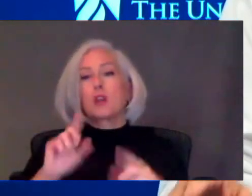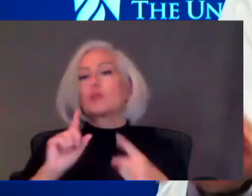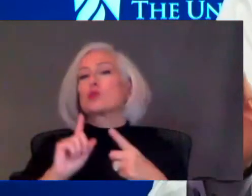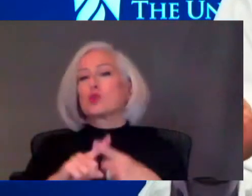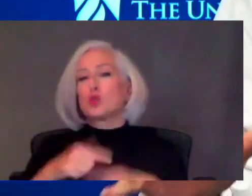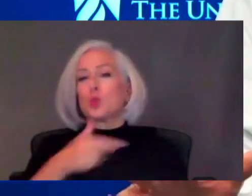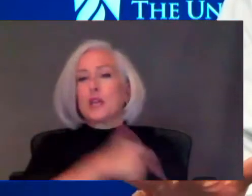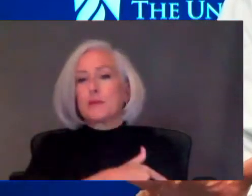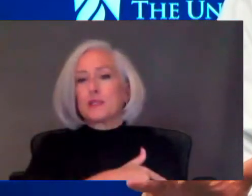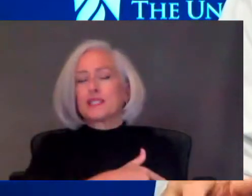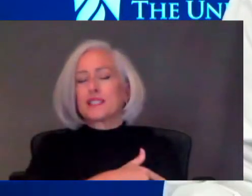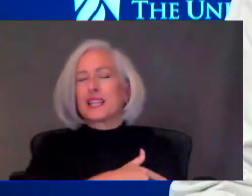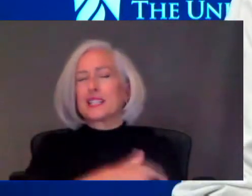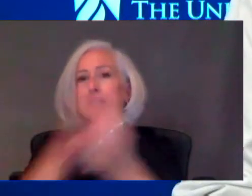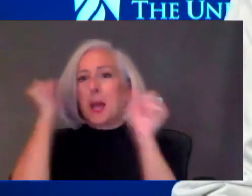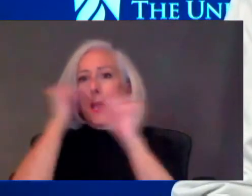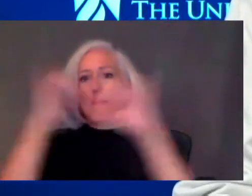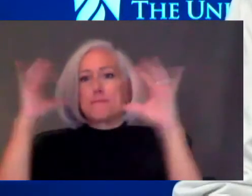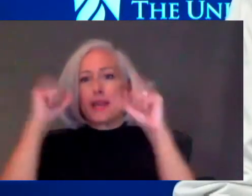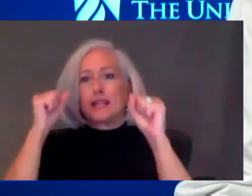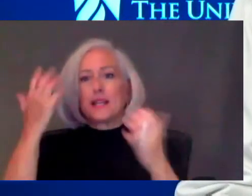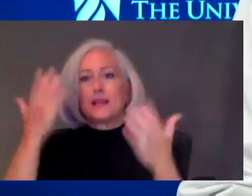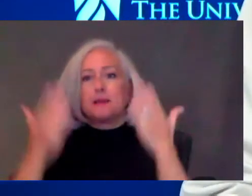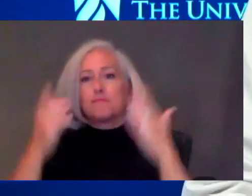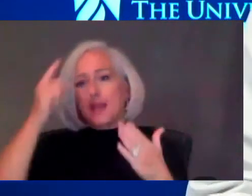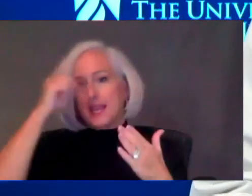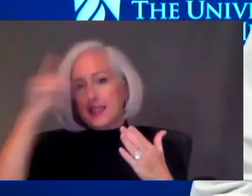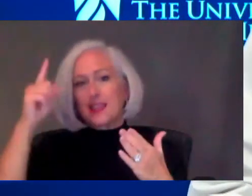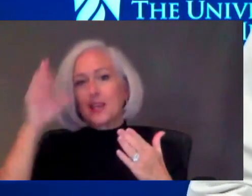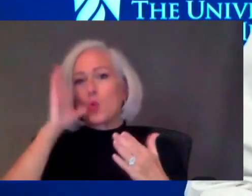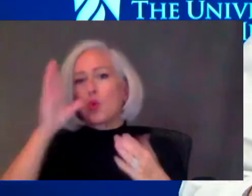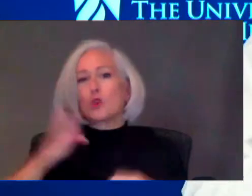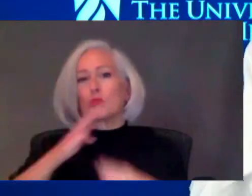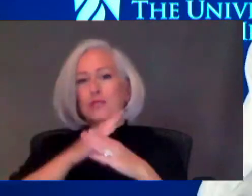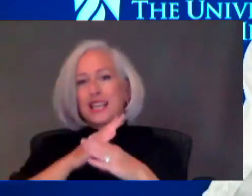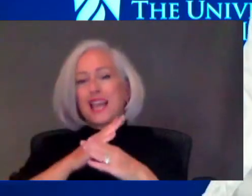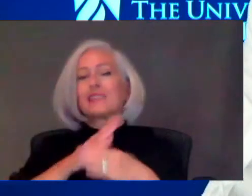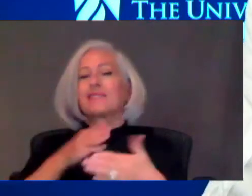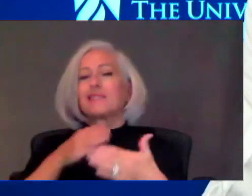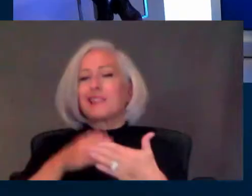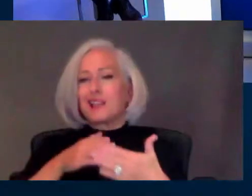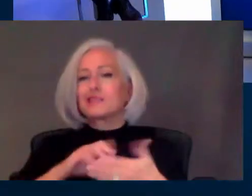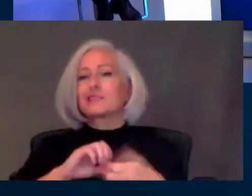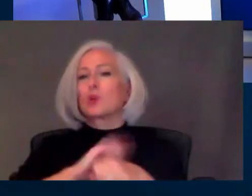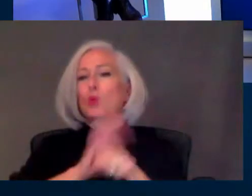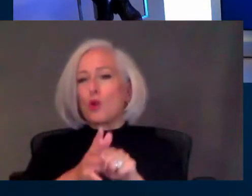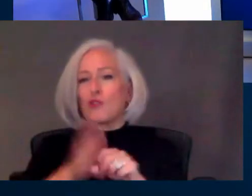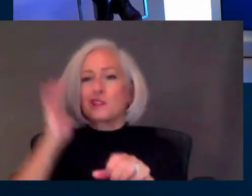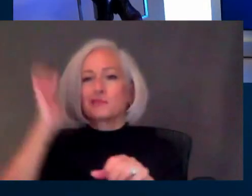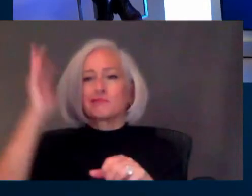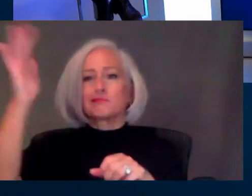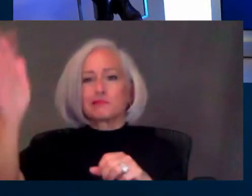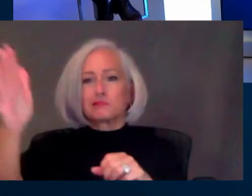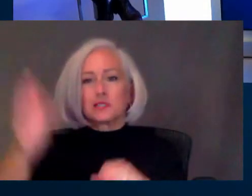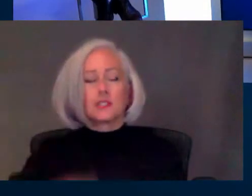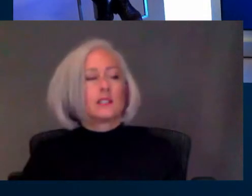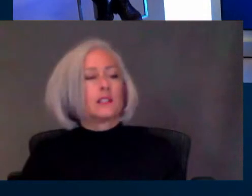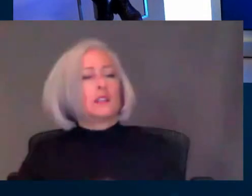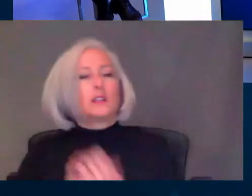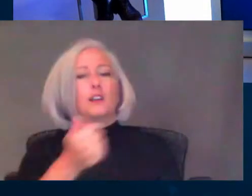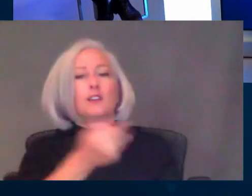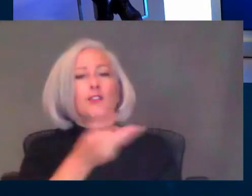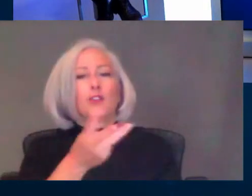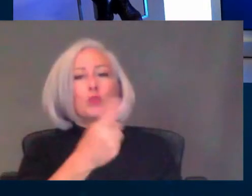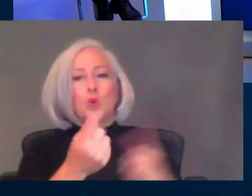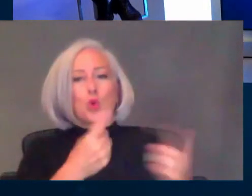monoclonal antibody. They make 2 monoclonal antibodies that we use to treat the outpatient COVID infection, and